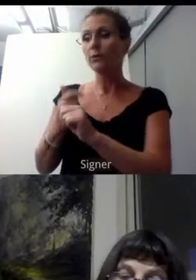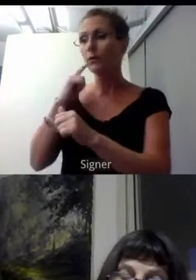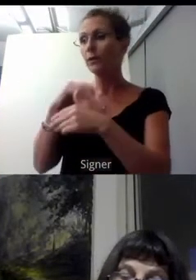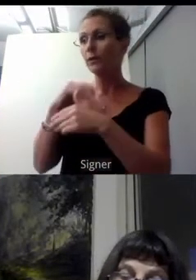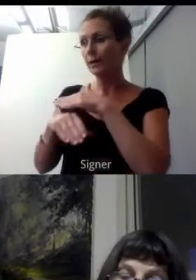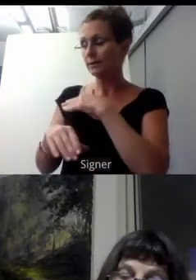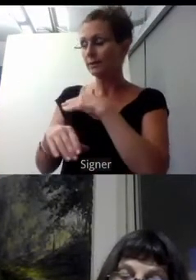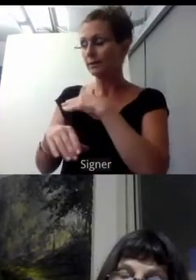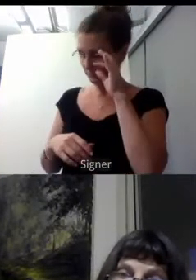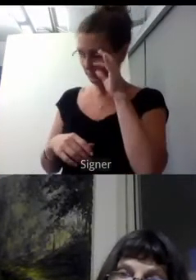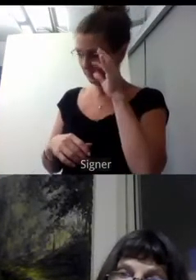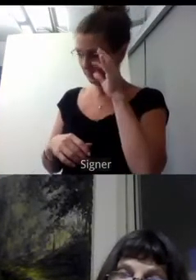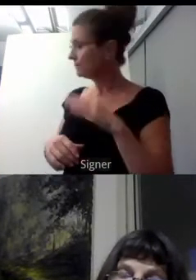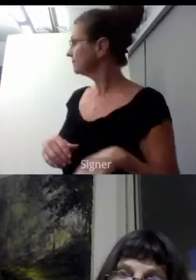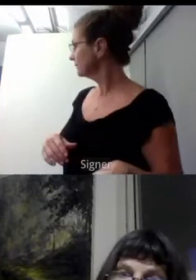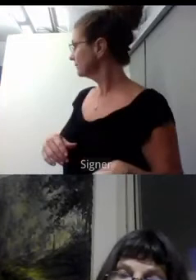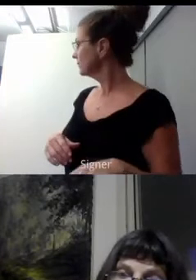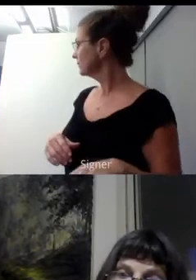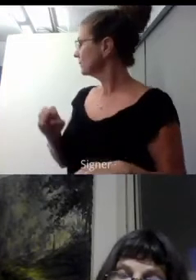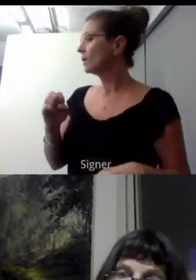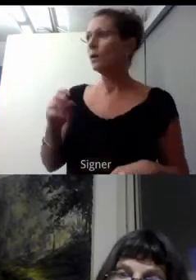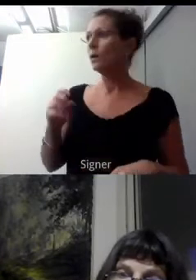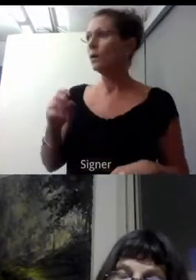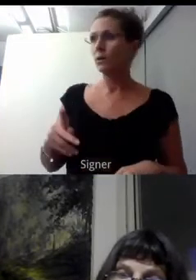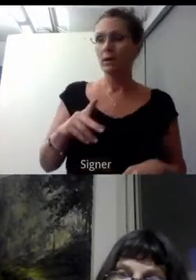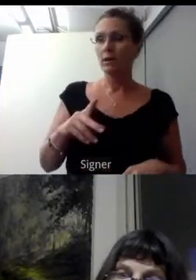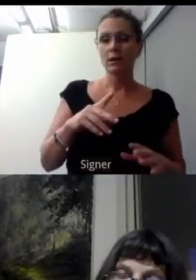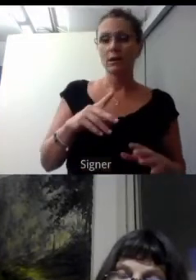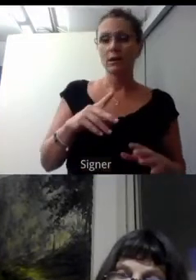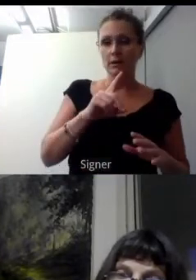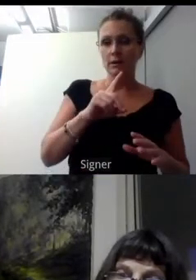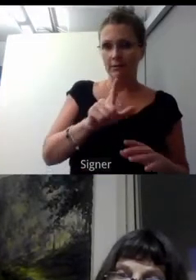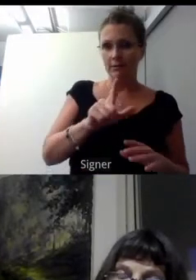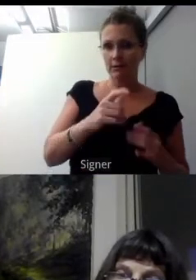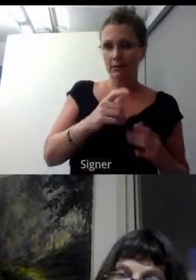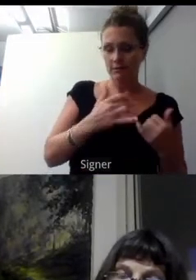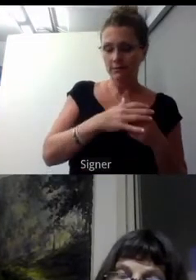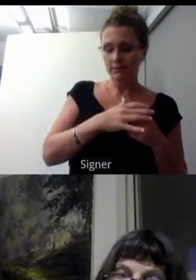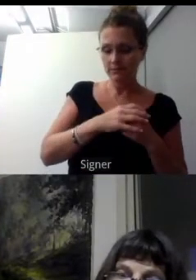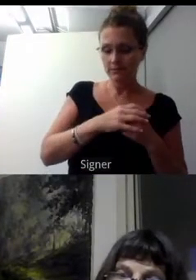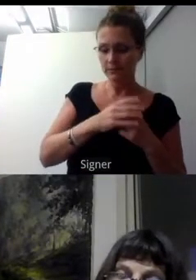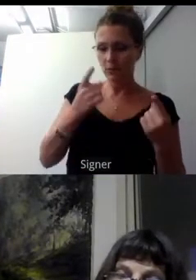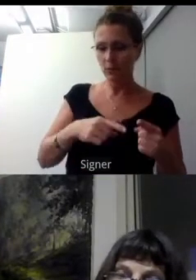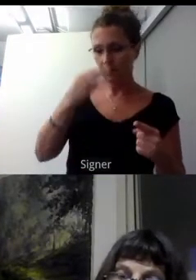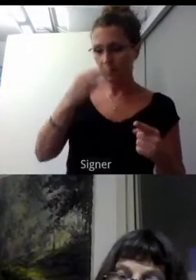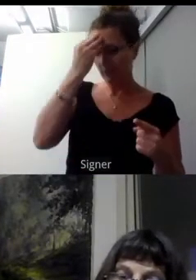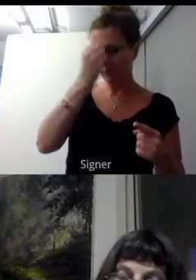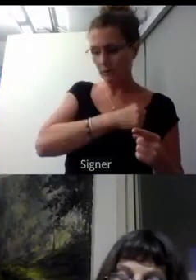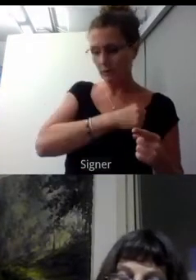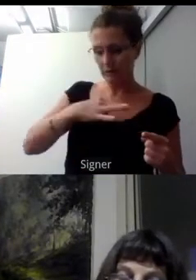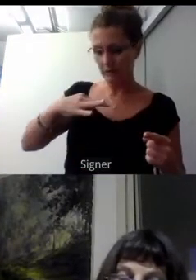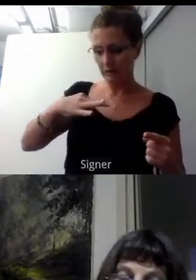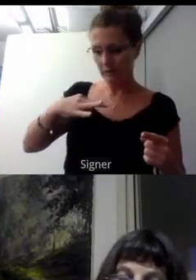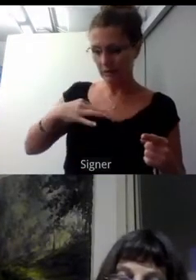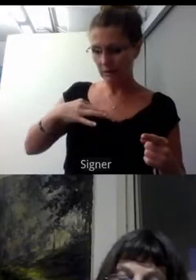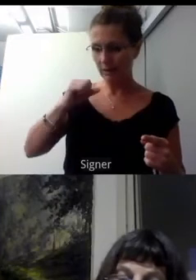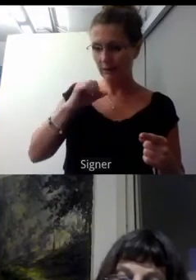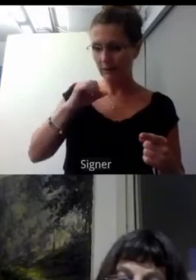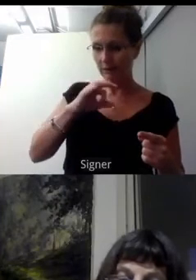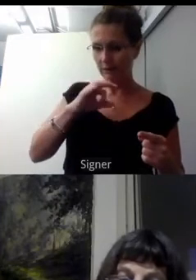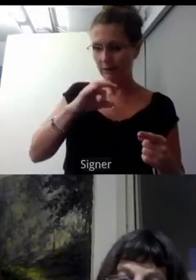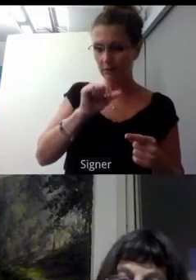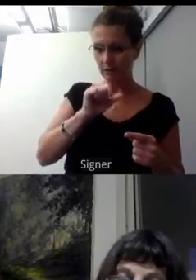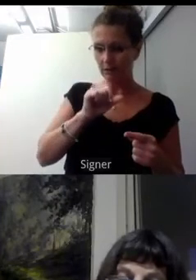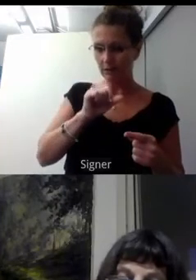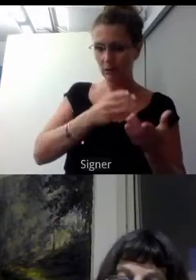What, in terms of the staff of the Disability Rights Commission, there are